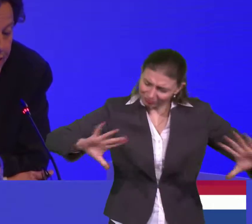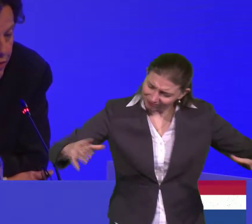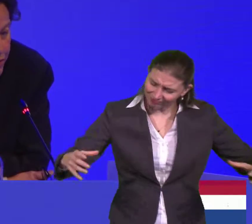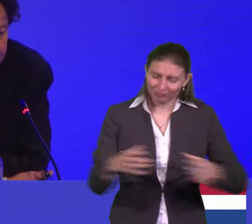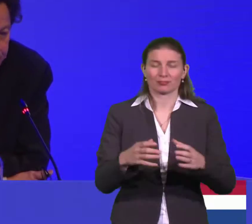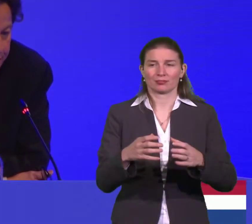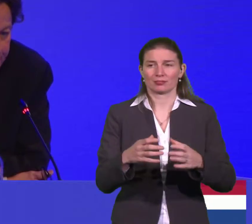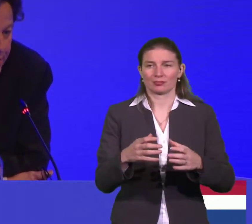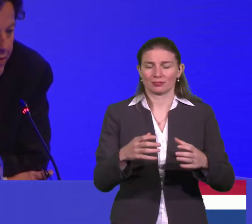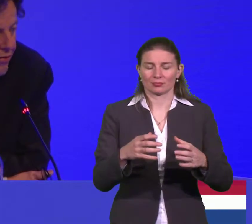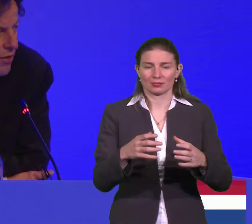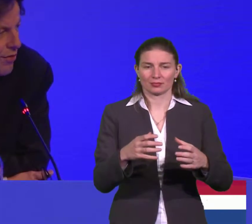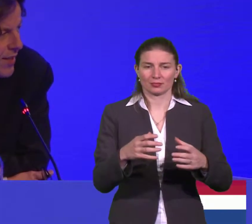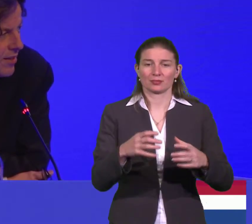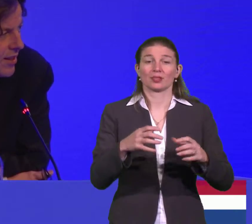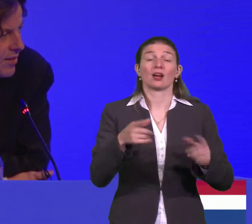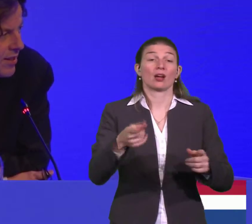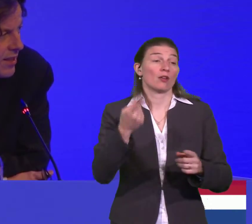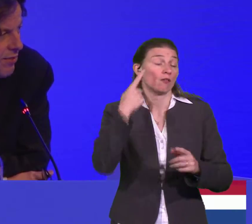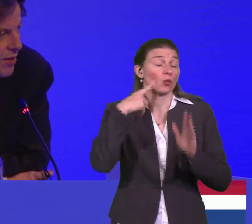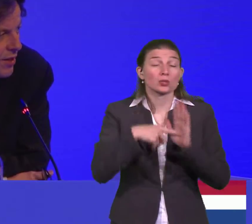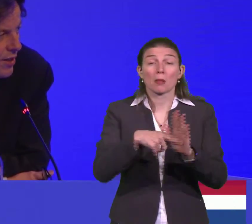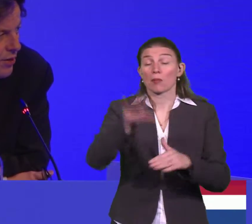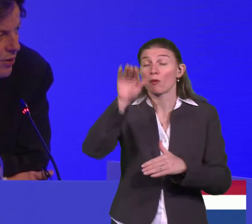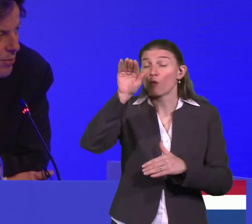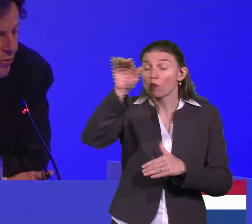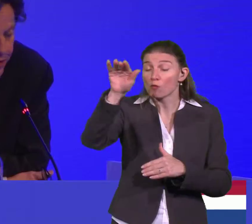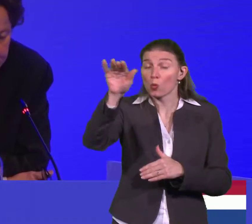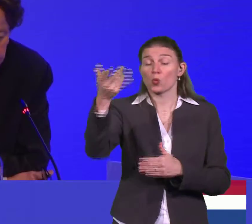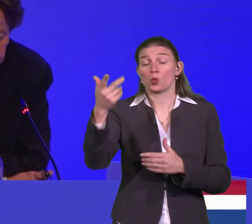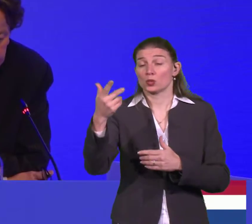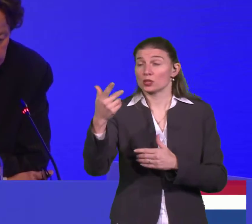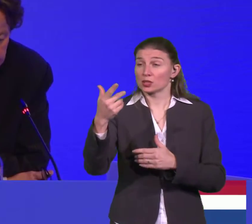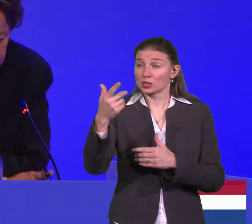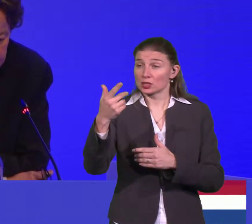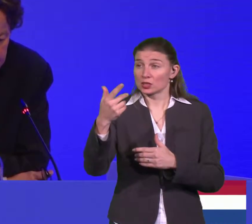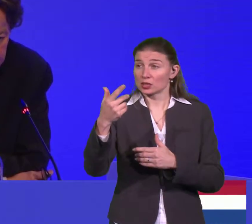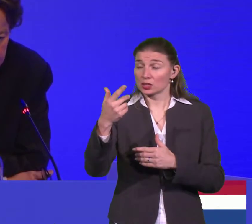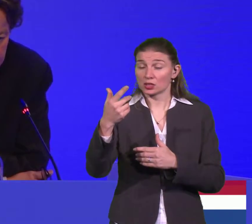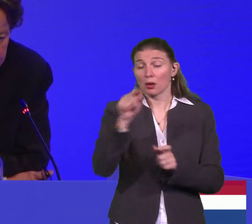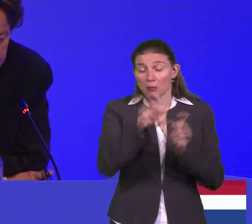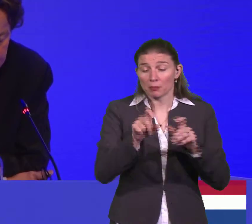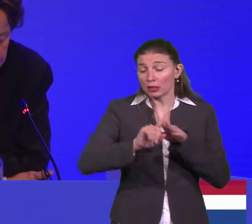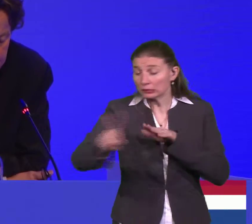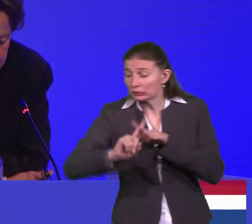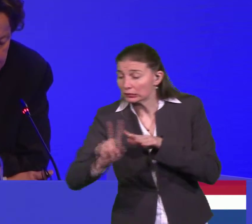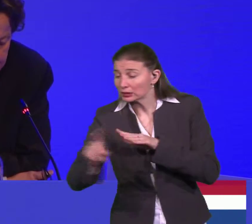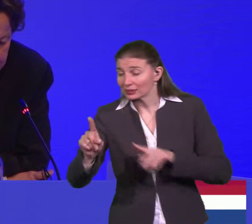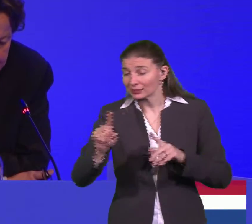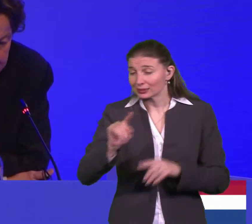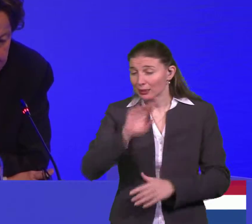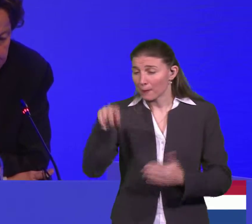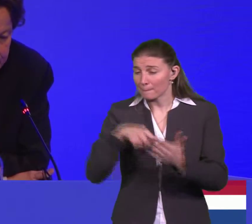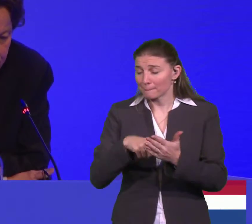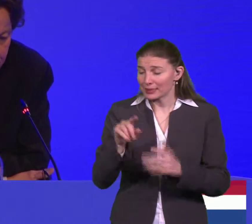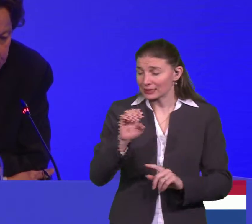in order to reduce, for instance, the amount of foreign fighters that are still leaving Europe for countries in the Middle East.